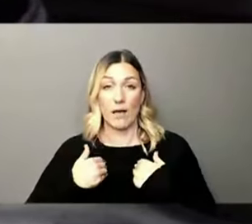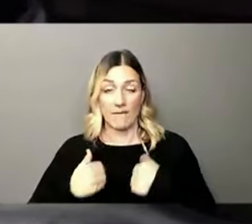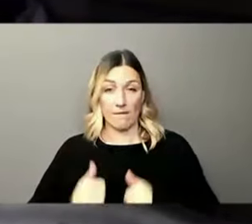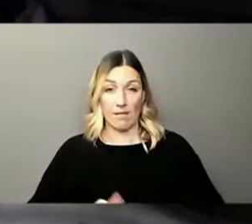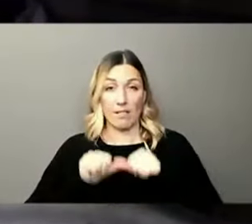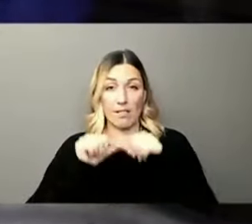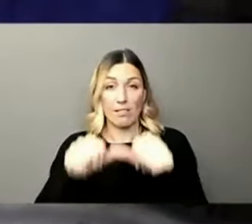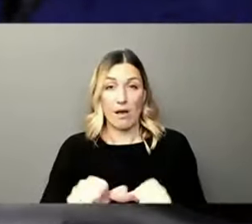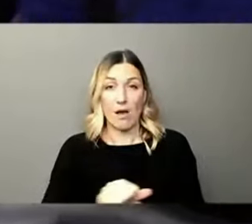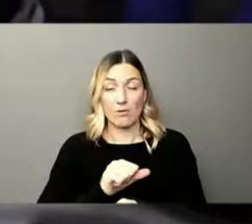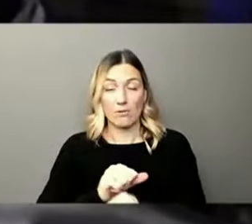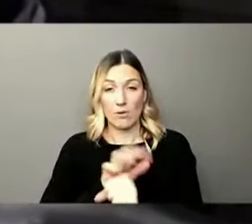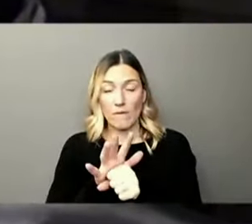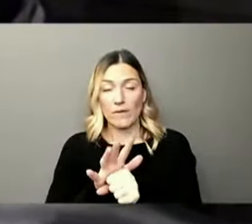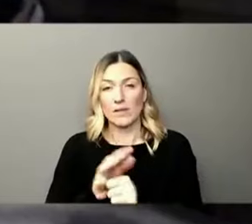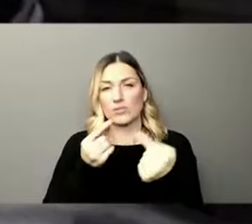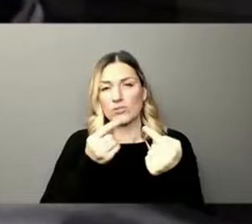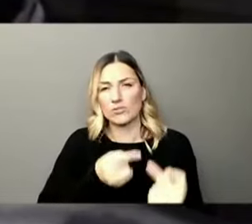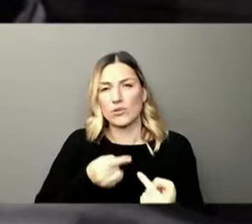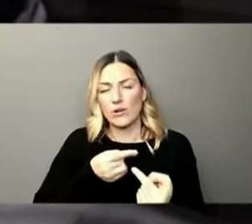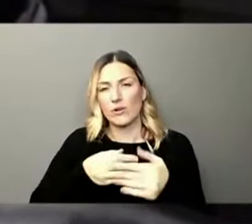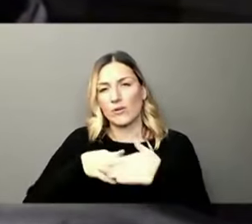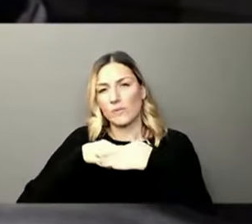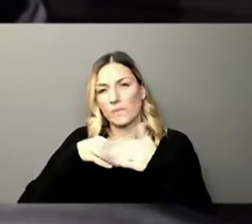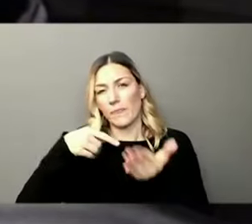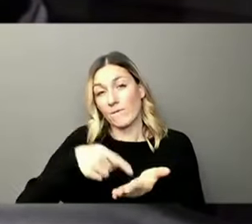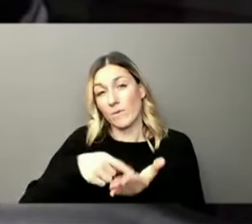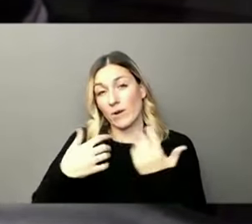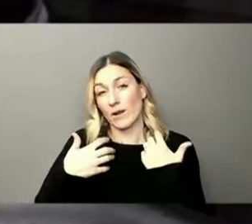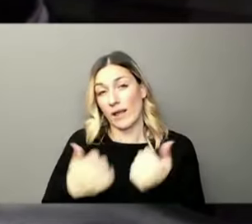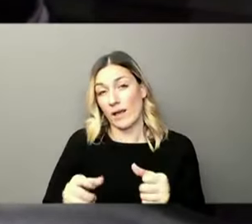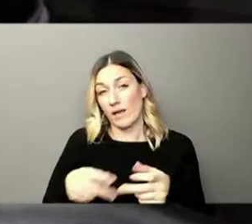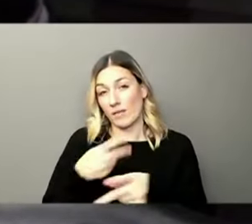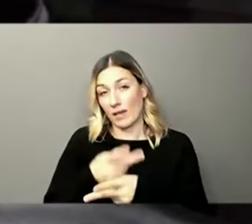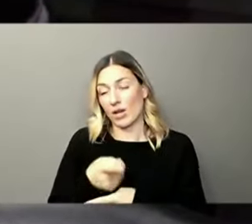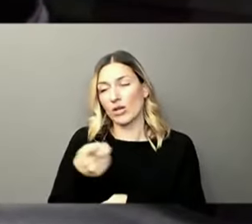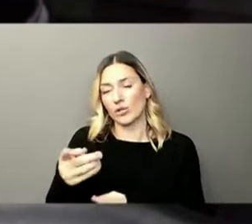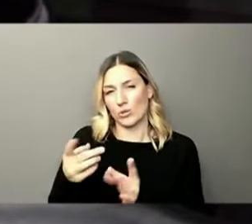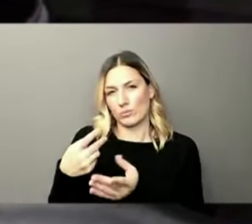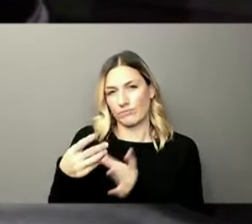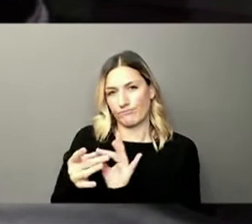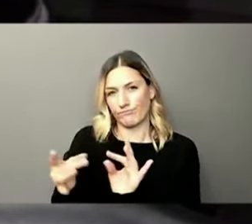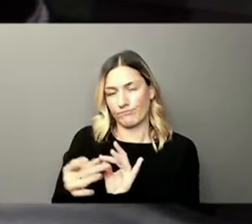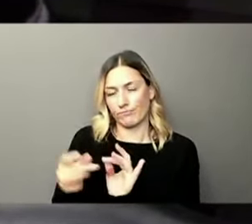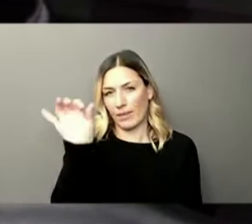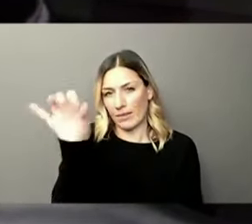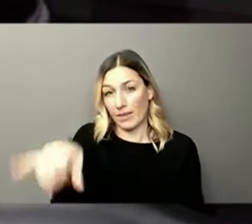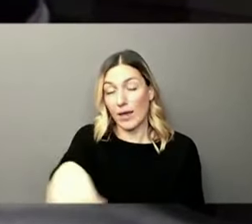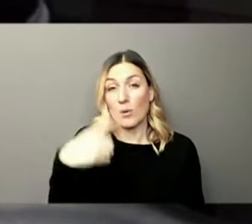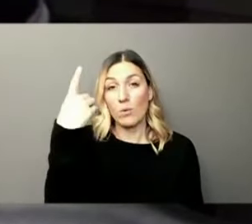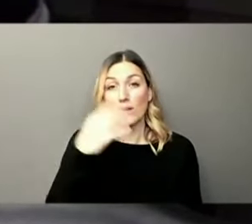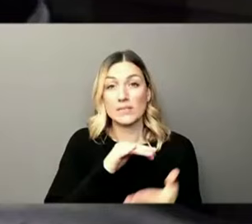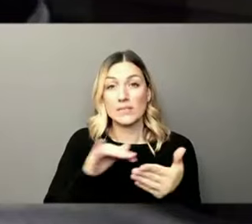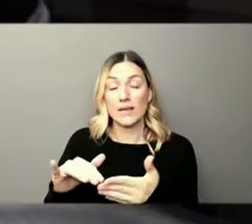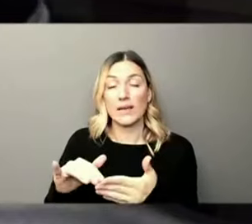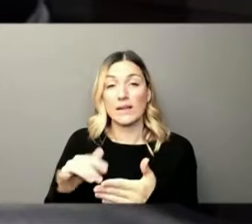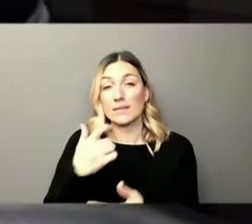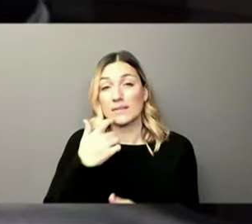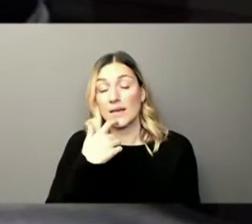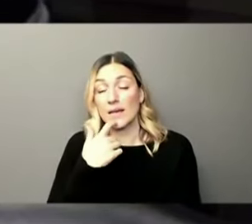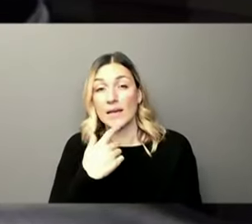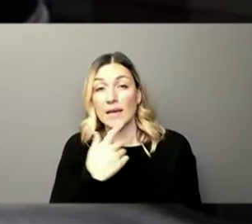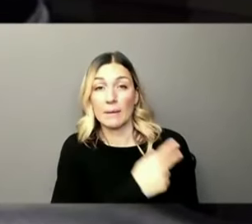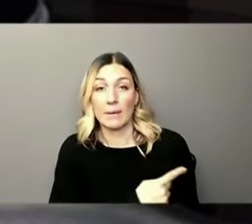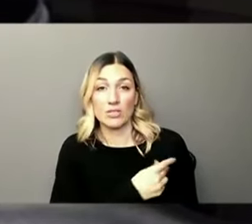difficulties accessing and affording the healthcare that they need, just as you have discussed. One study suggests that patients who experience conditions like